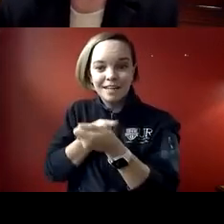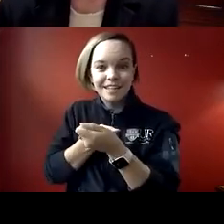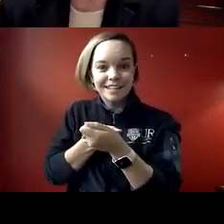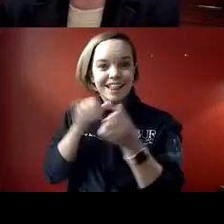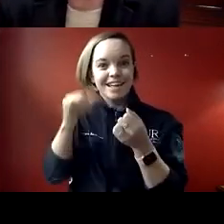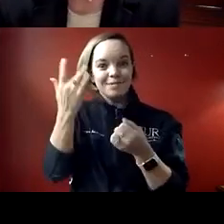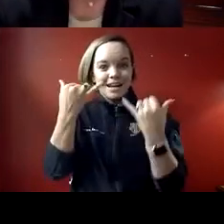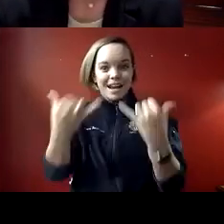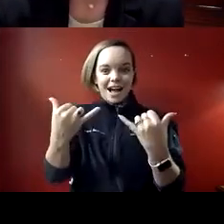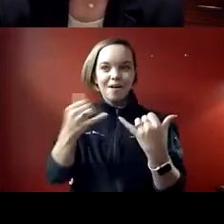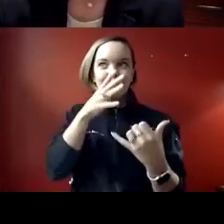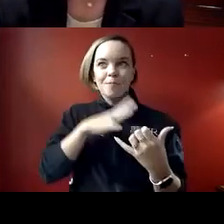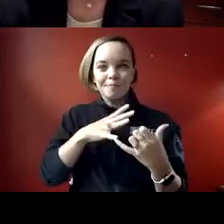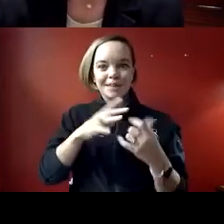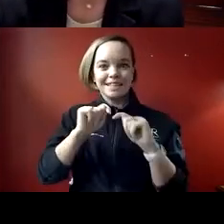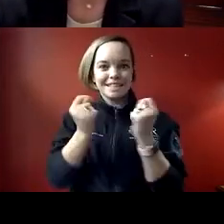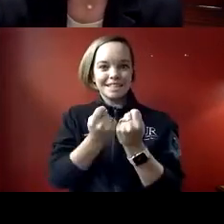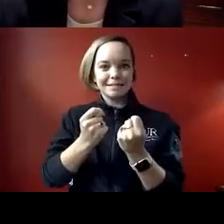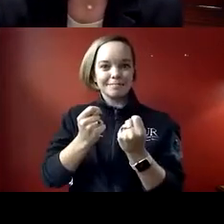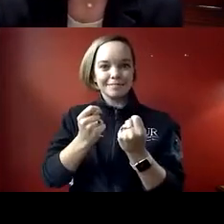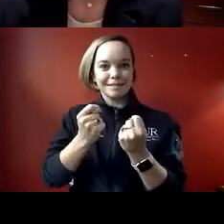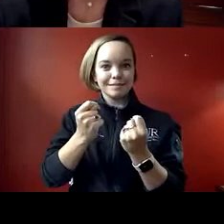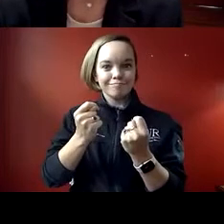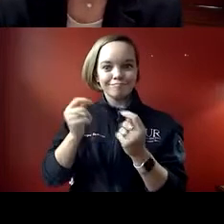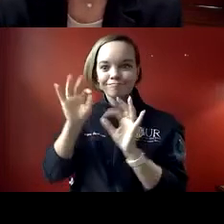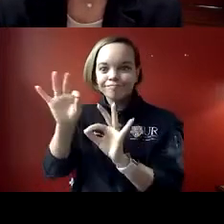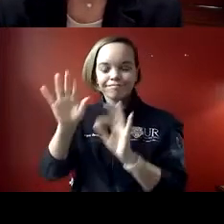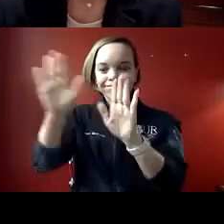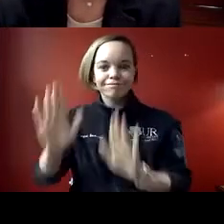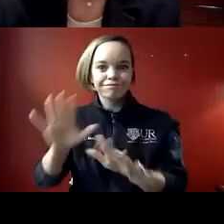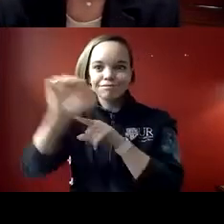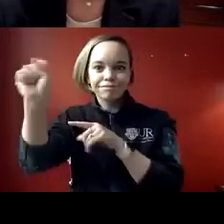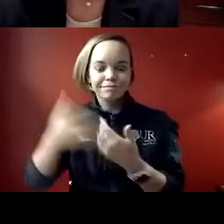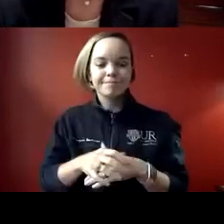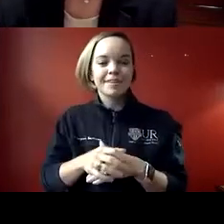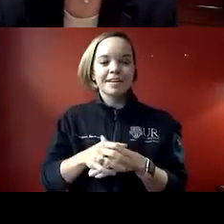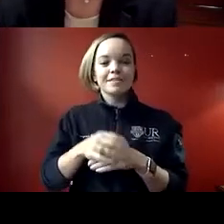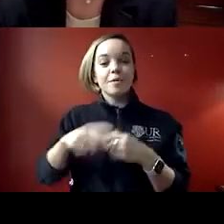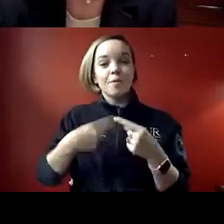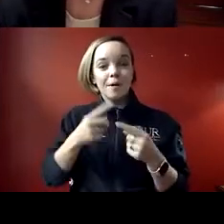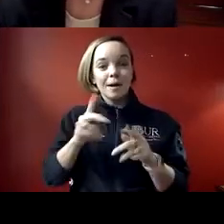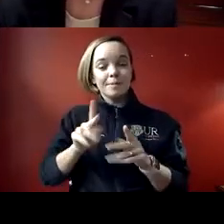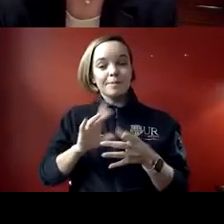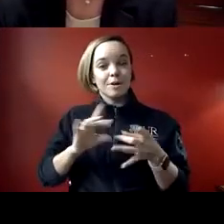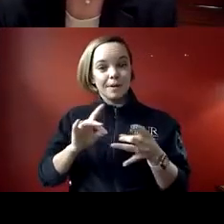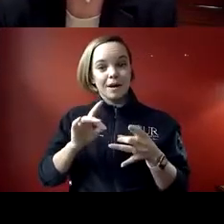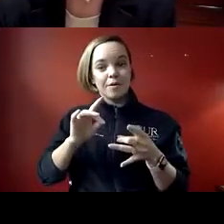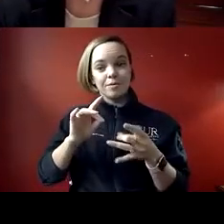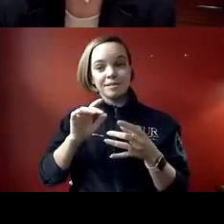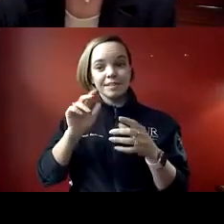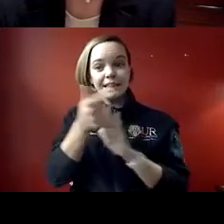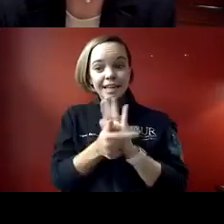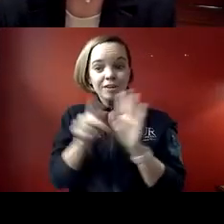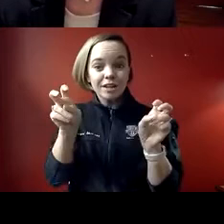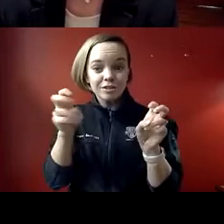teams. So when people talk about legal issues, when they're referring to the workplace, it's Title VII. And when they